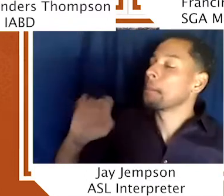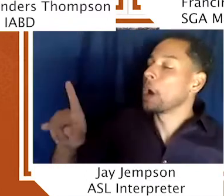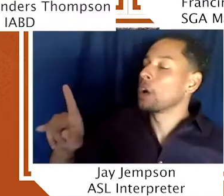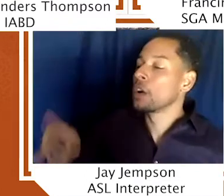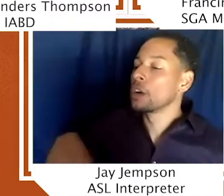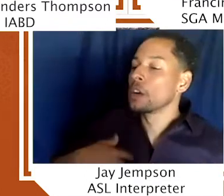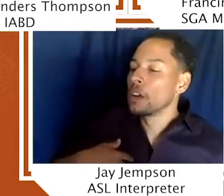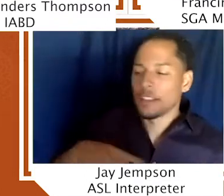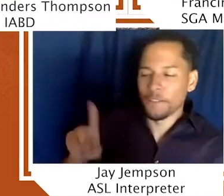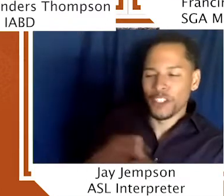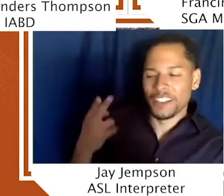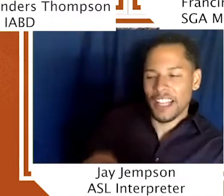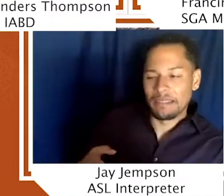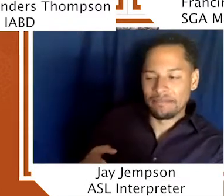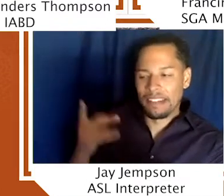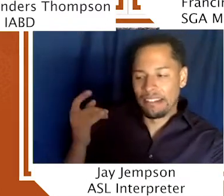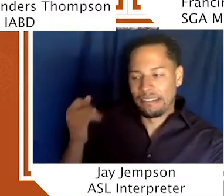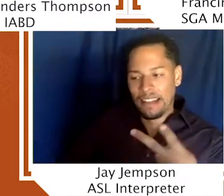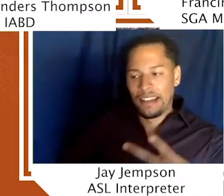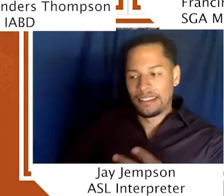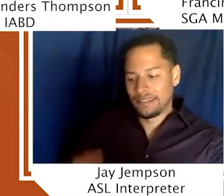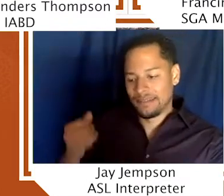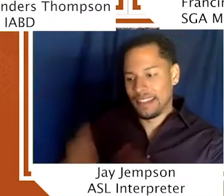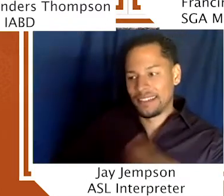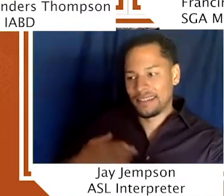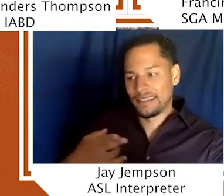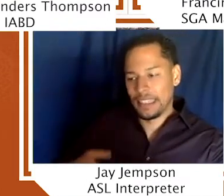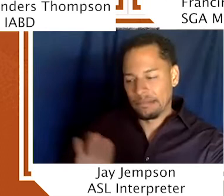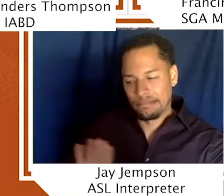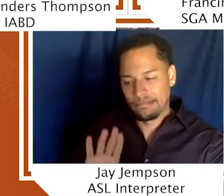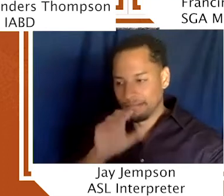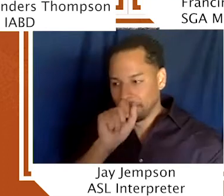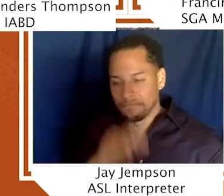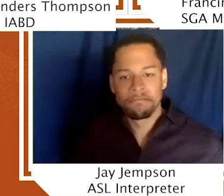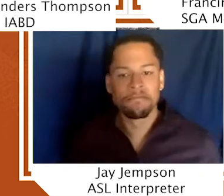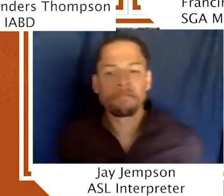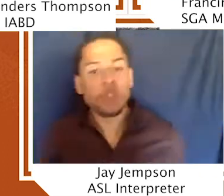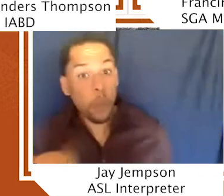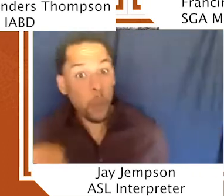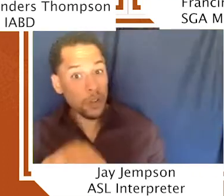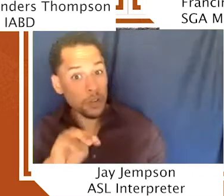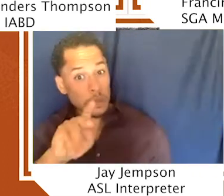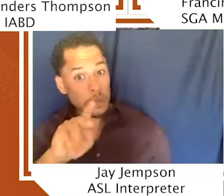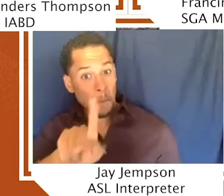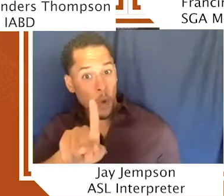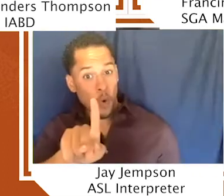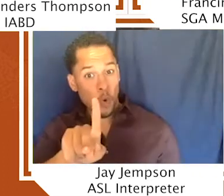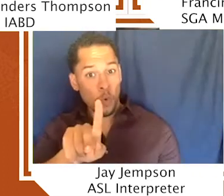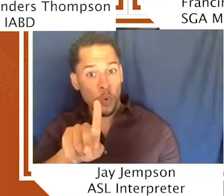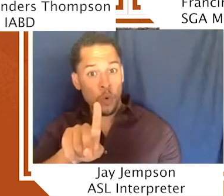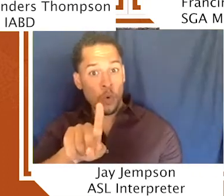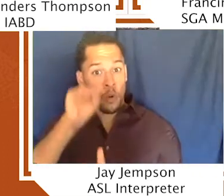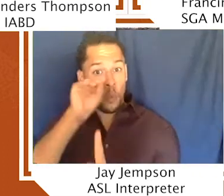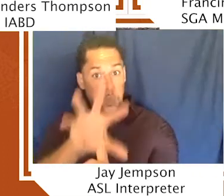name, Mark. So when I saw that it was him on this video, I'm like, all right, they are